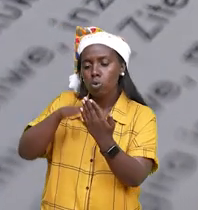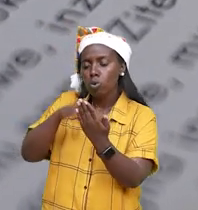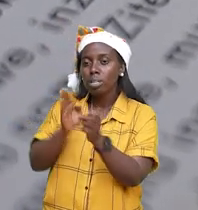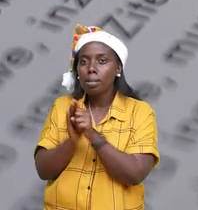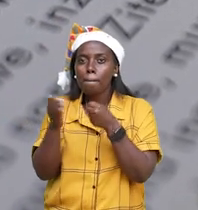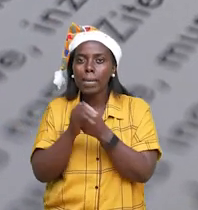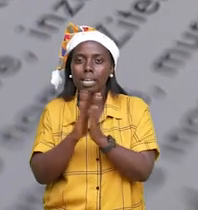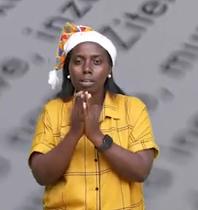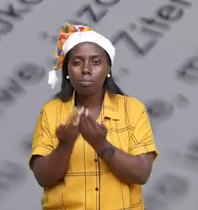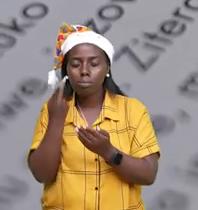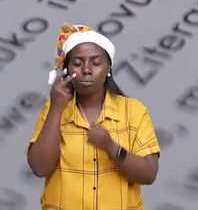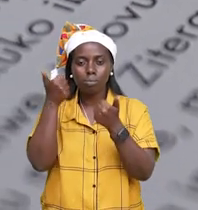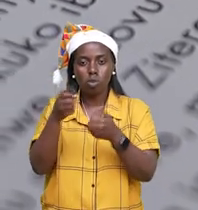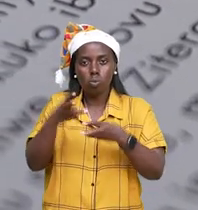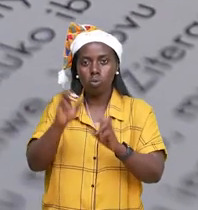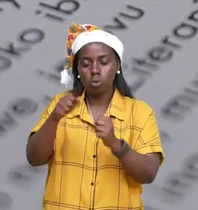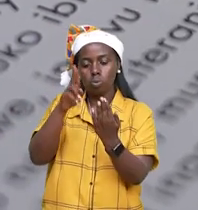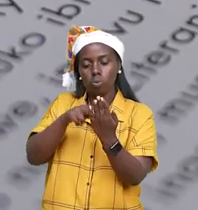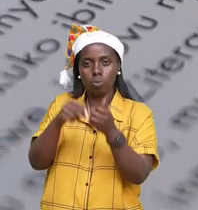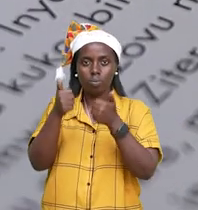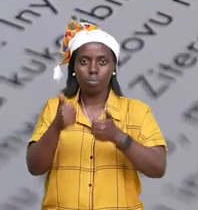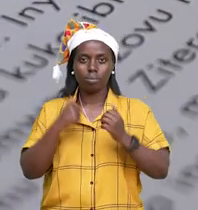that make the book a delight to read.